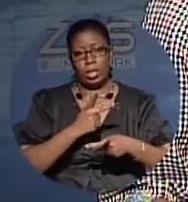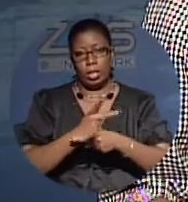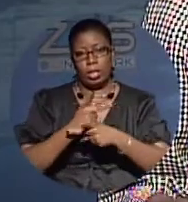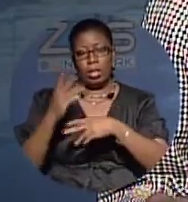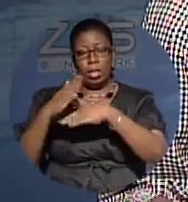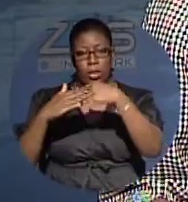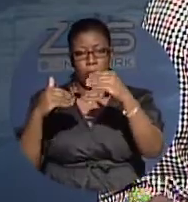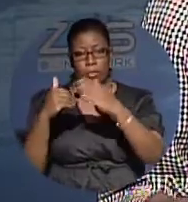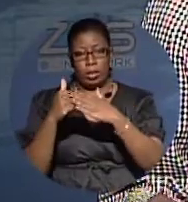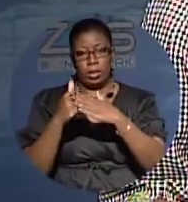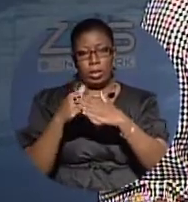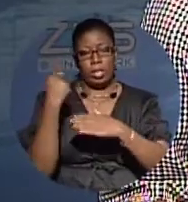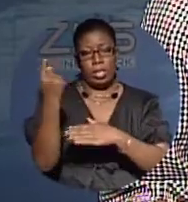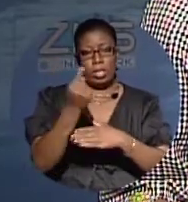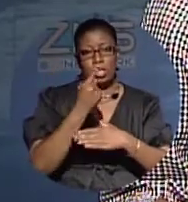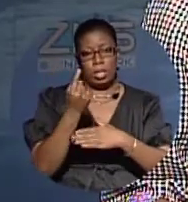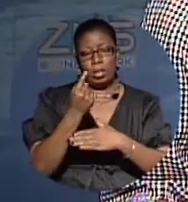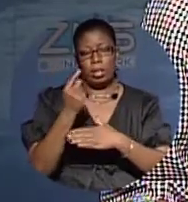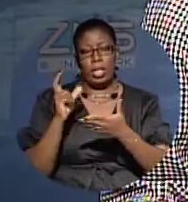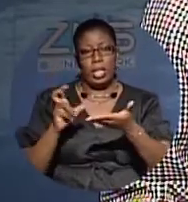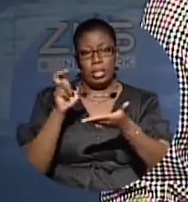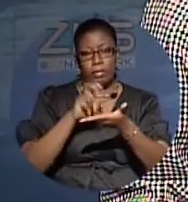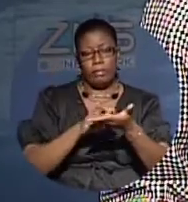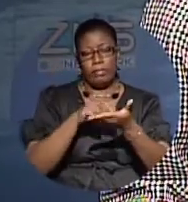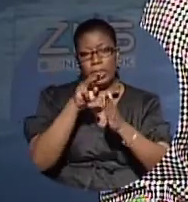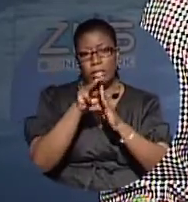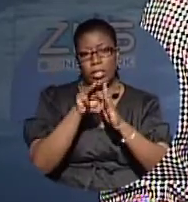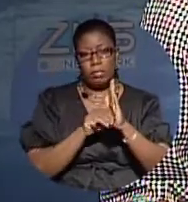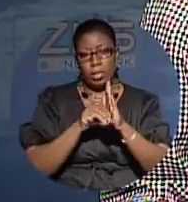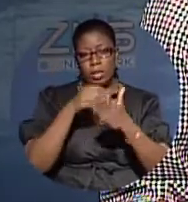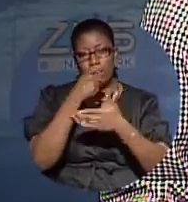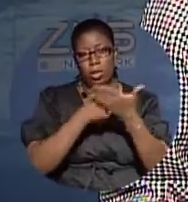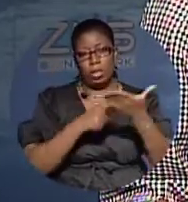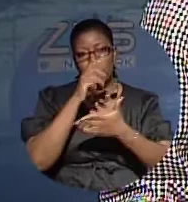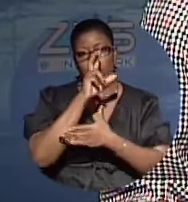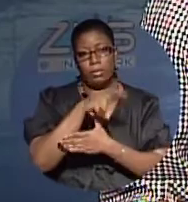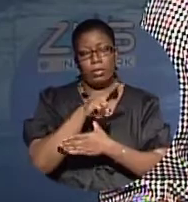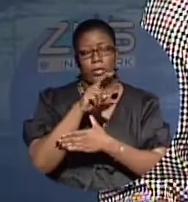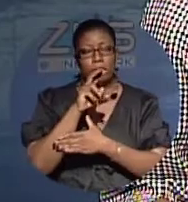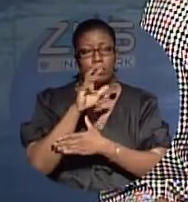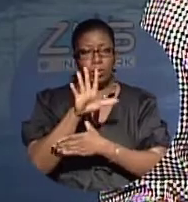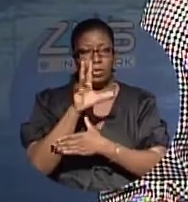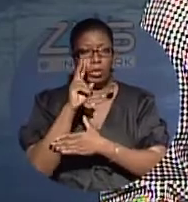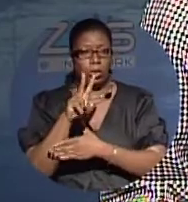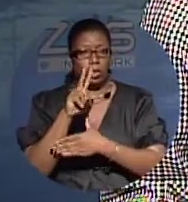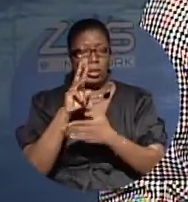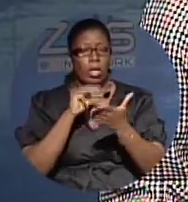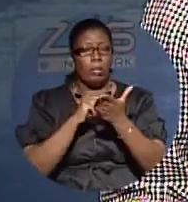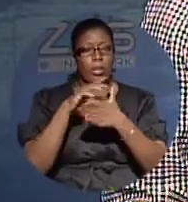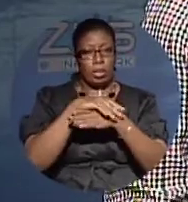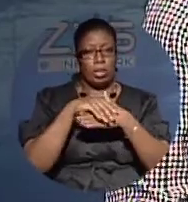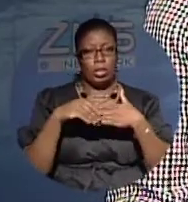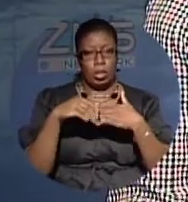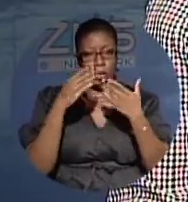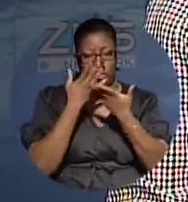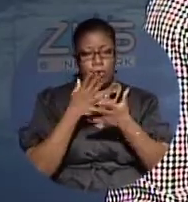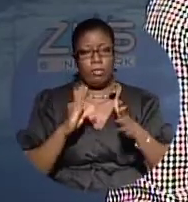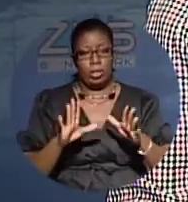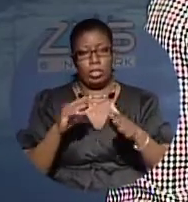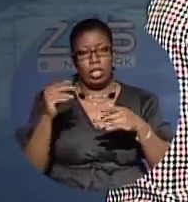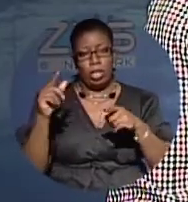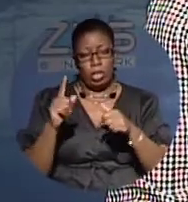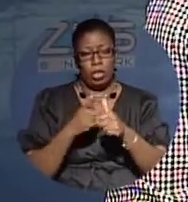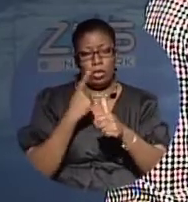It's the single largest investment for PMH at a cost of $52 million. And when completed, the first-class